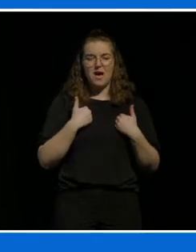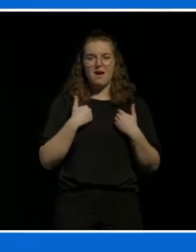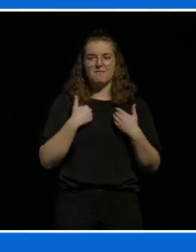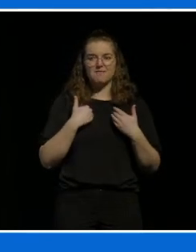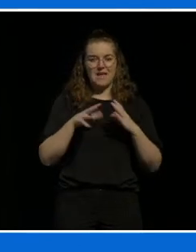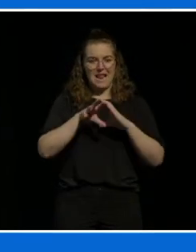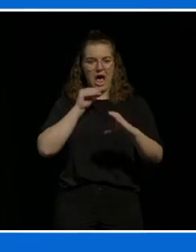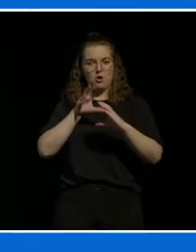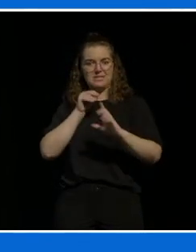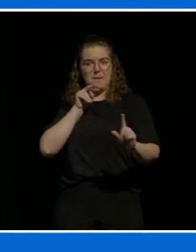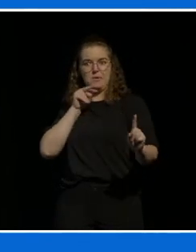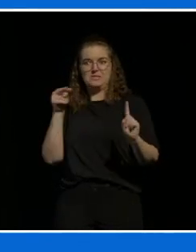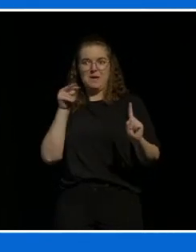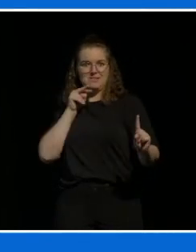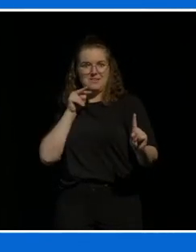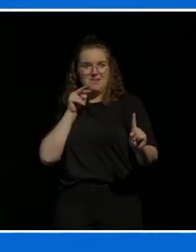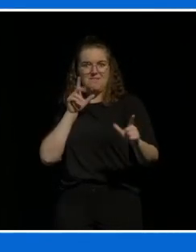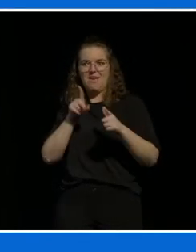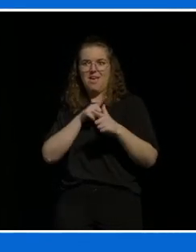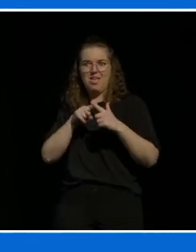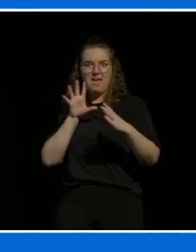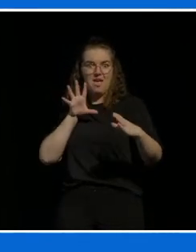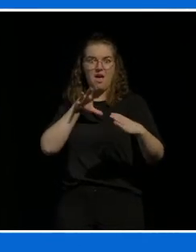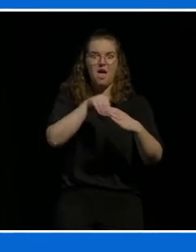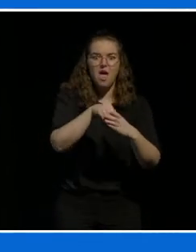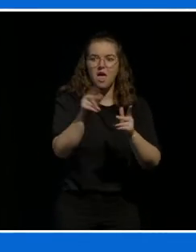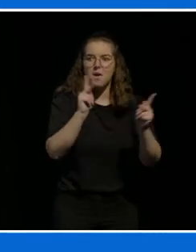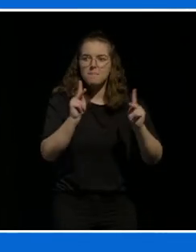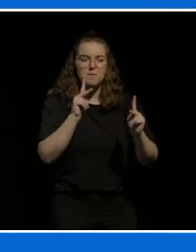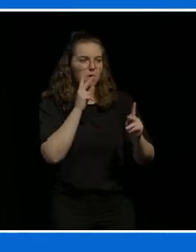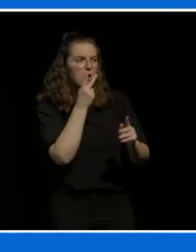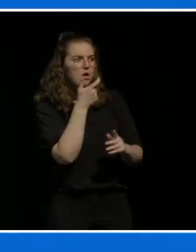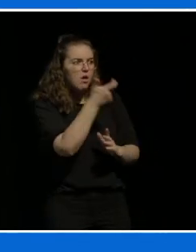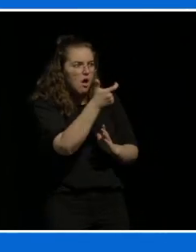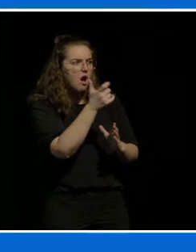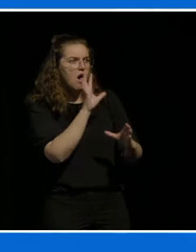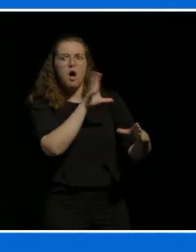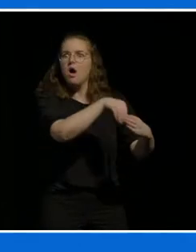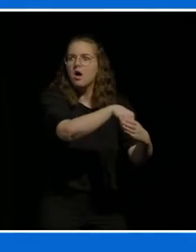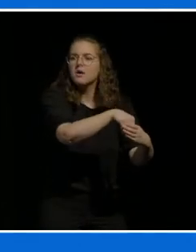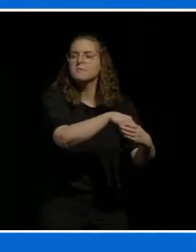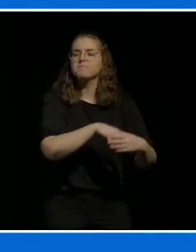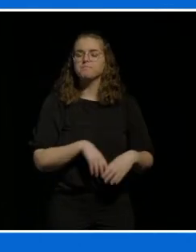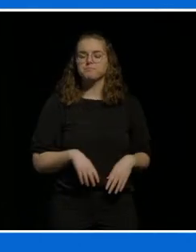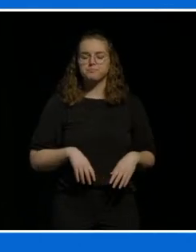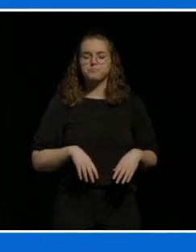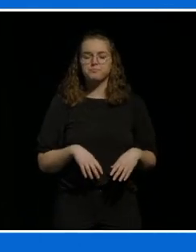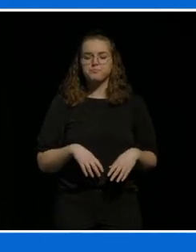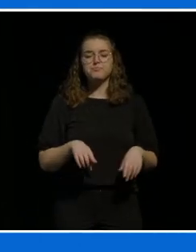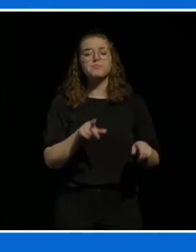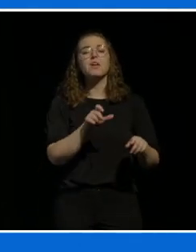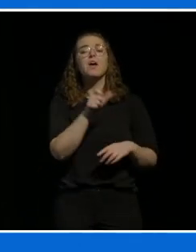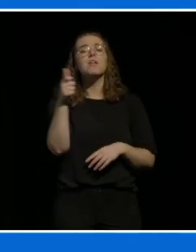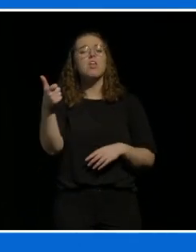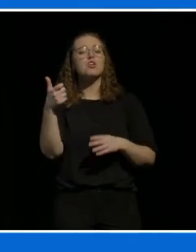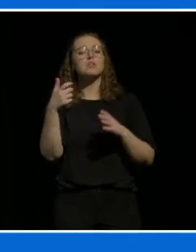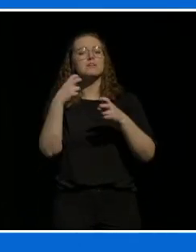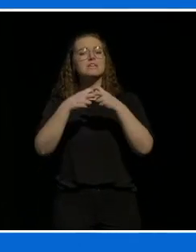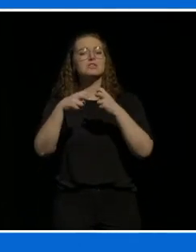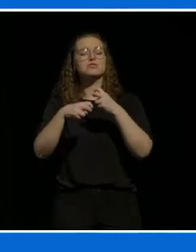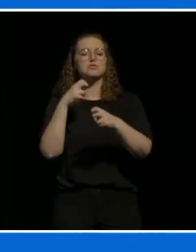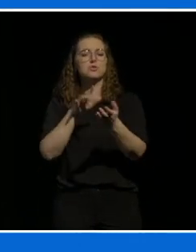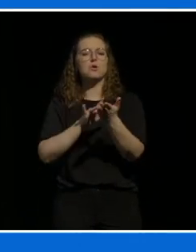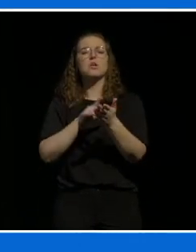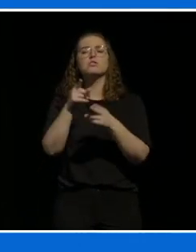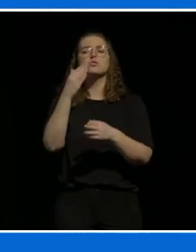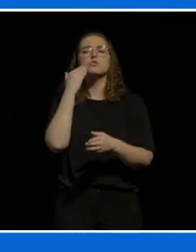being able to pressure things from the outside. And so I talked about a little bit about the GFR equation, but another one really quickly is the pulse oximeter. How many people have heard about